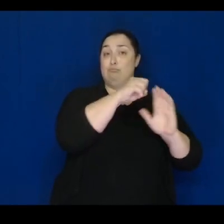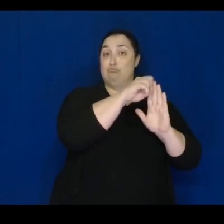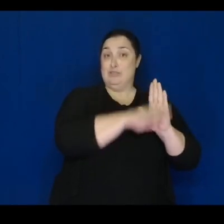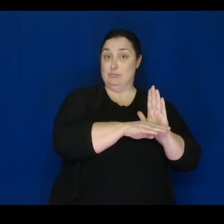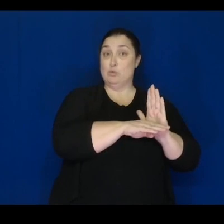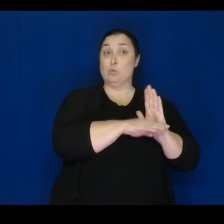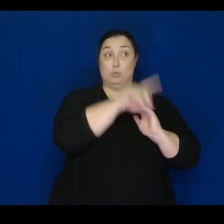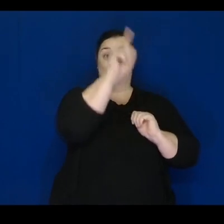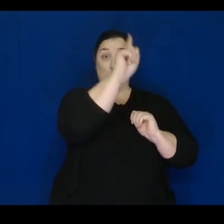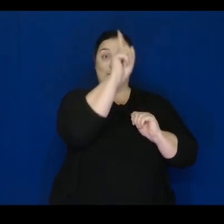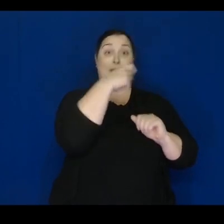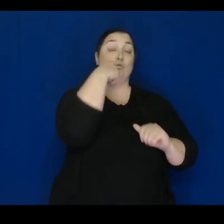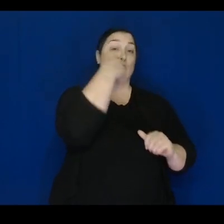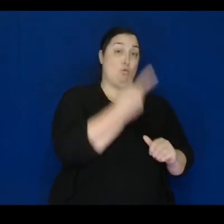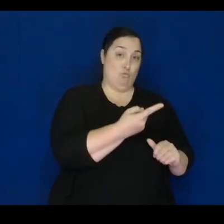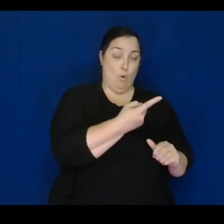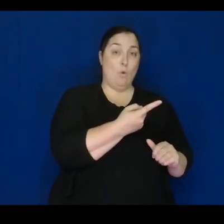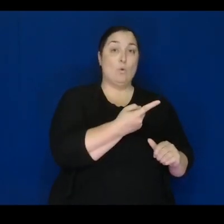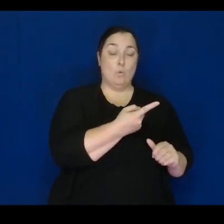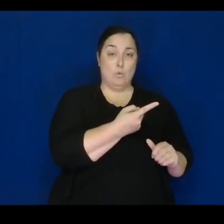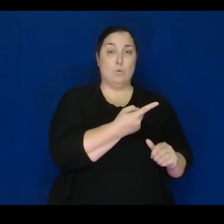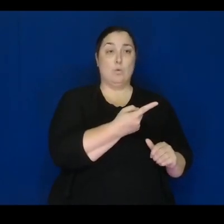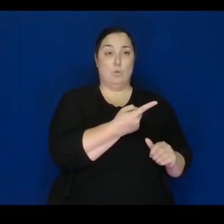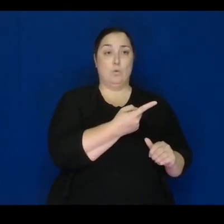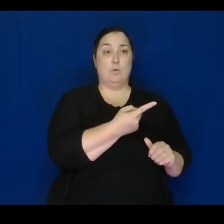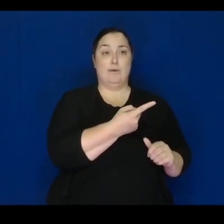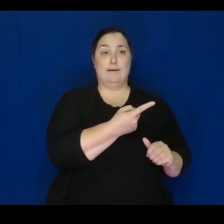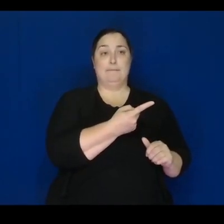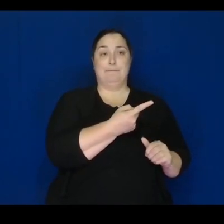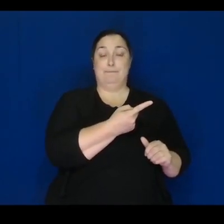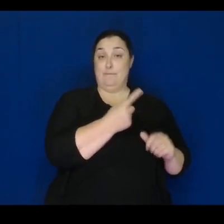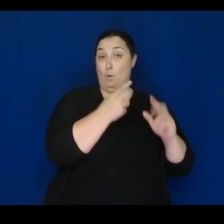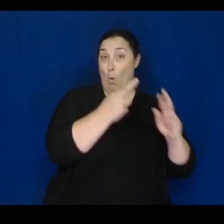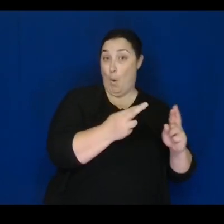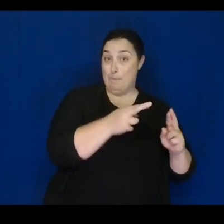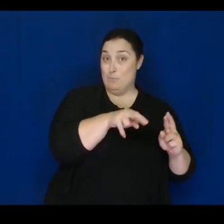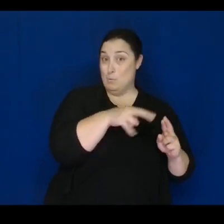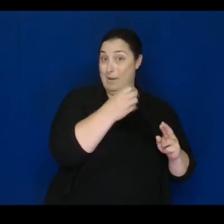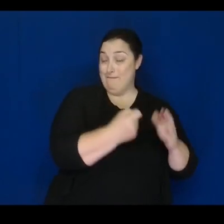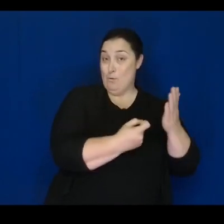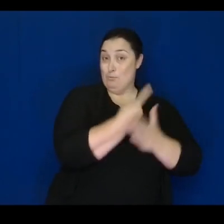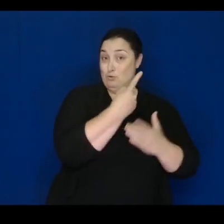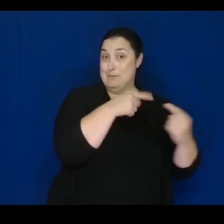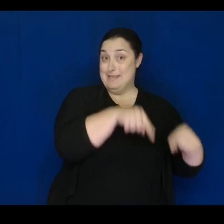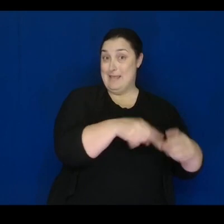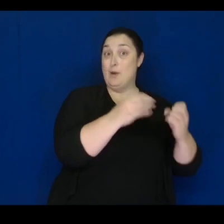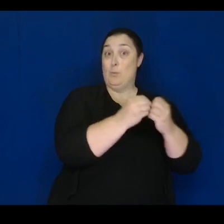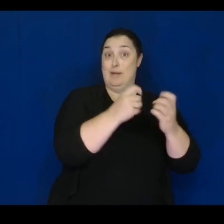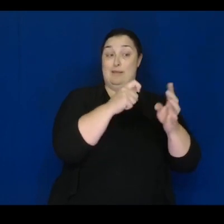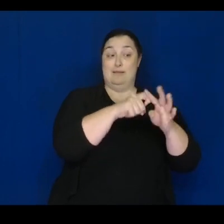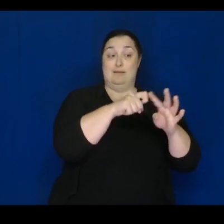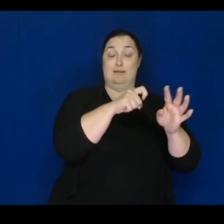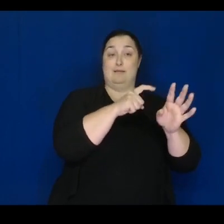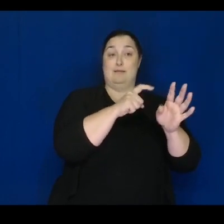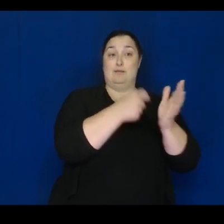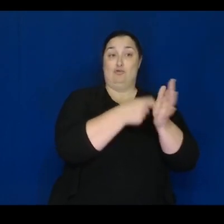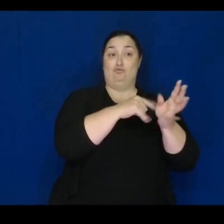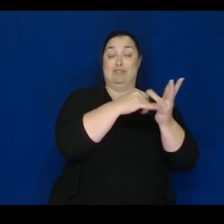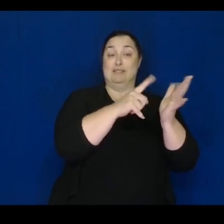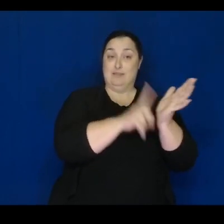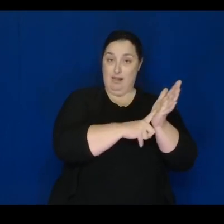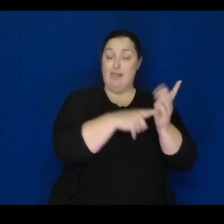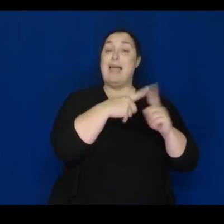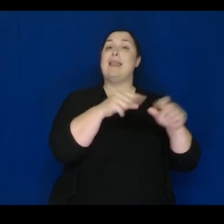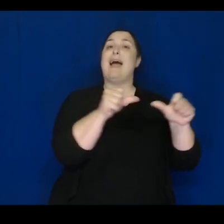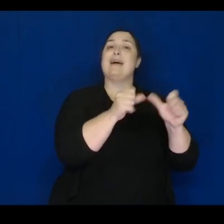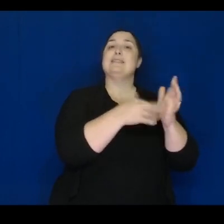over today and tomorrow. So I hope that you have the opportunity to be there with Krystal and Arnie Mary Atkinson,